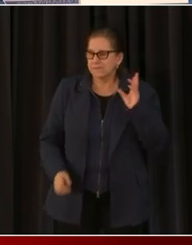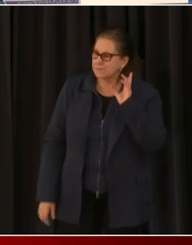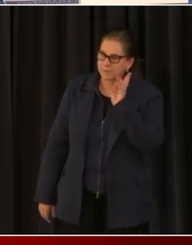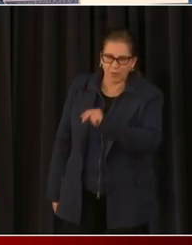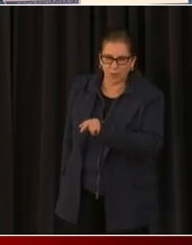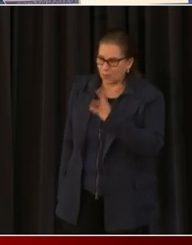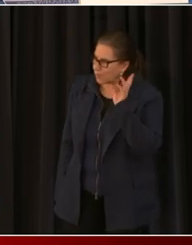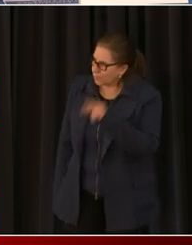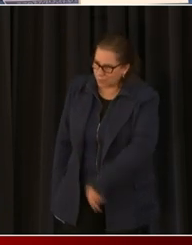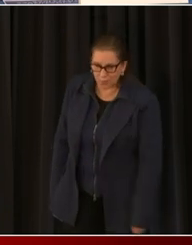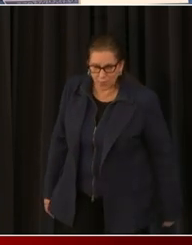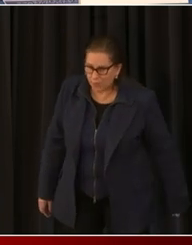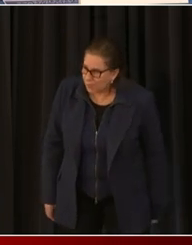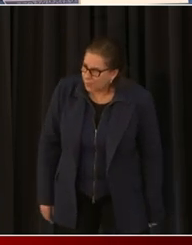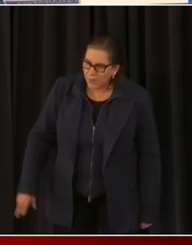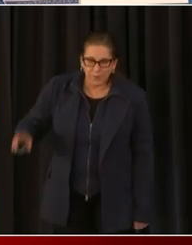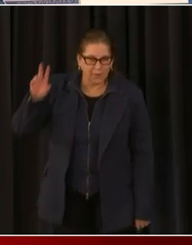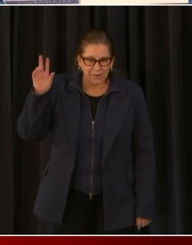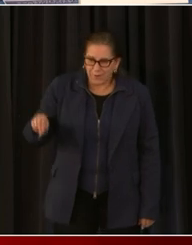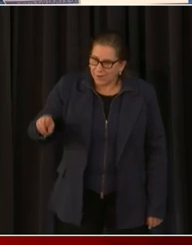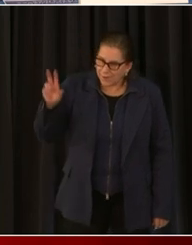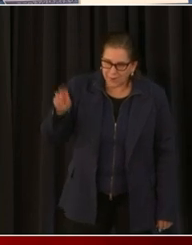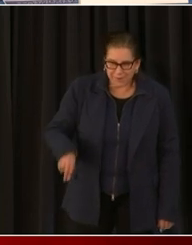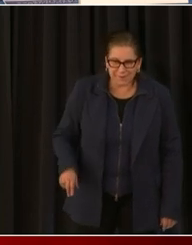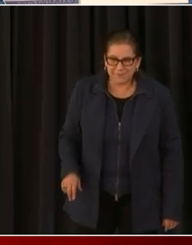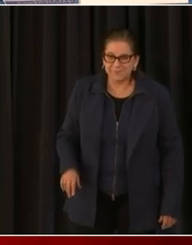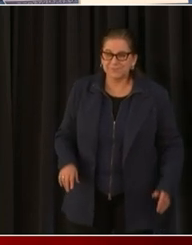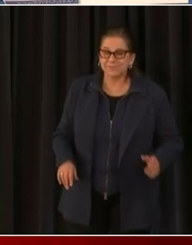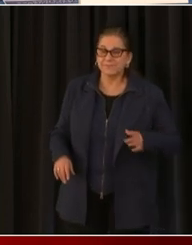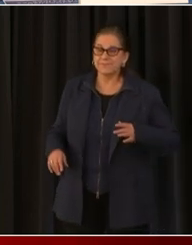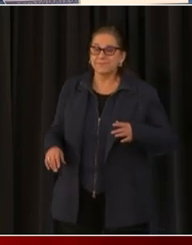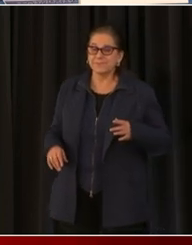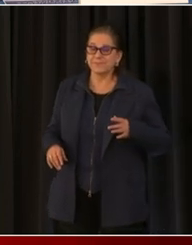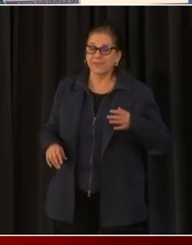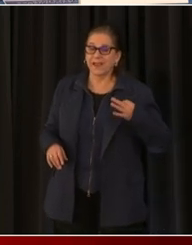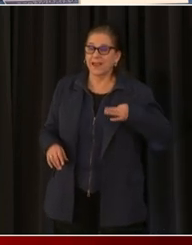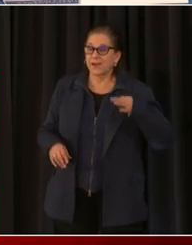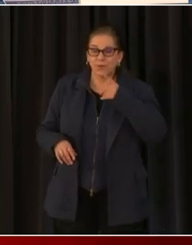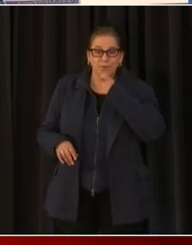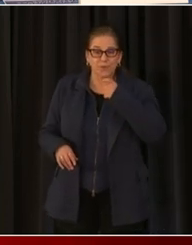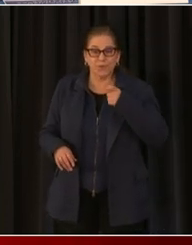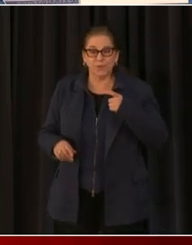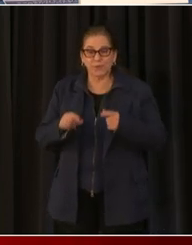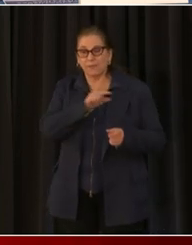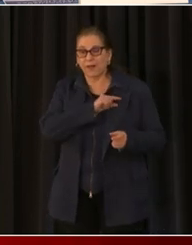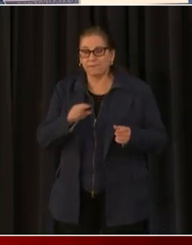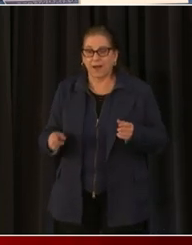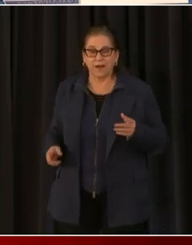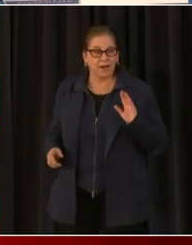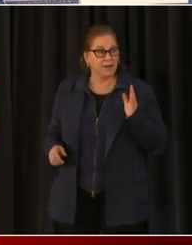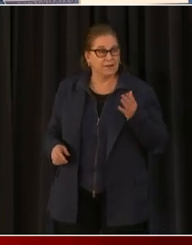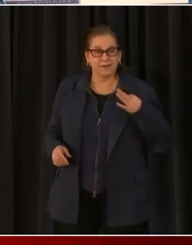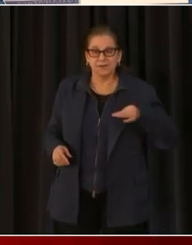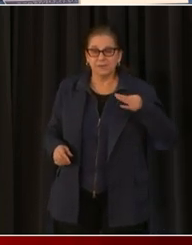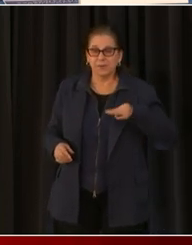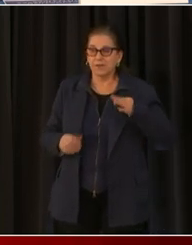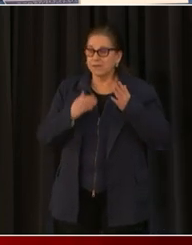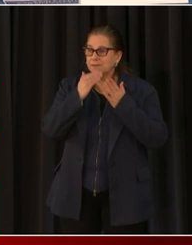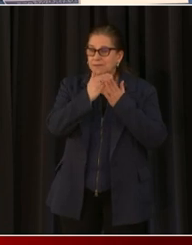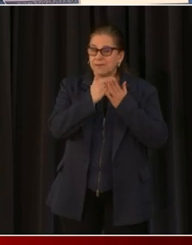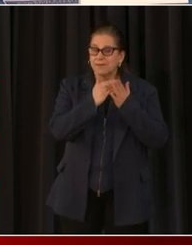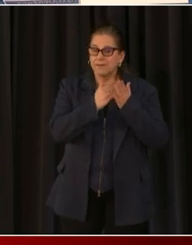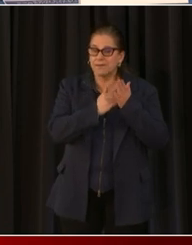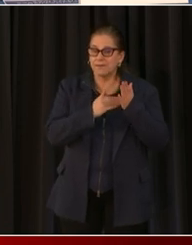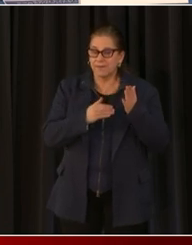Okay. is not correct. Okay. So as our eligibility expands to other phases, our healthcare providers